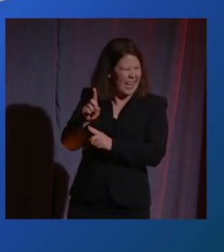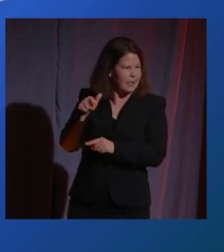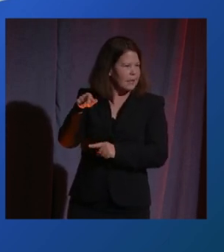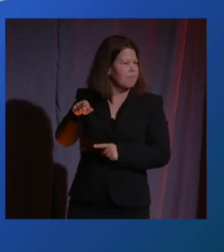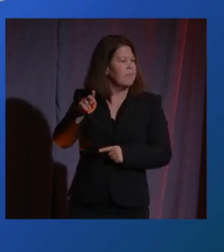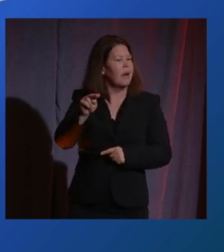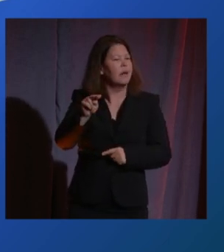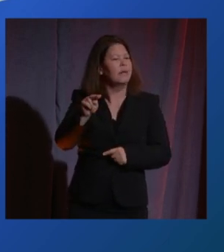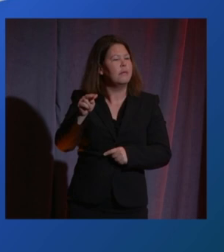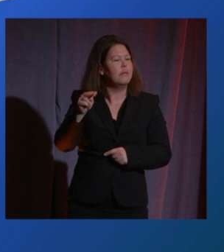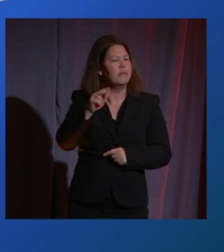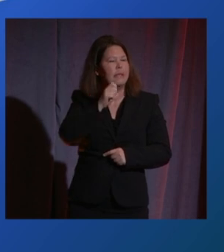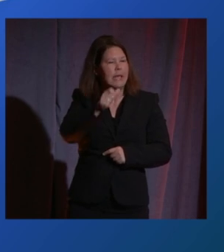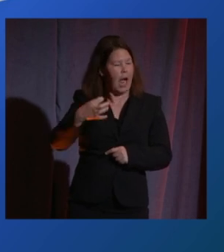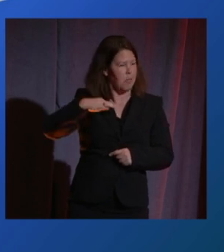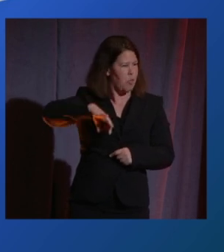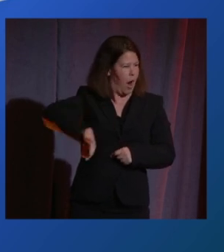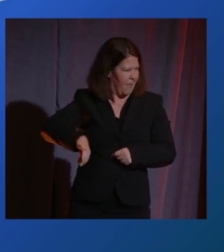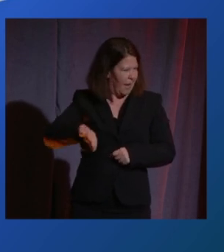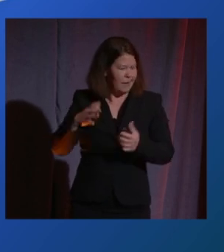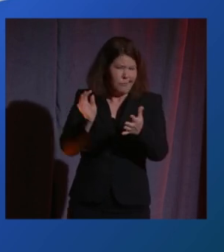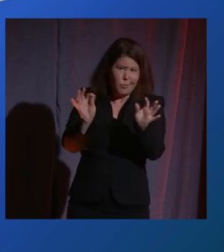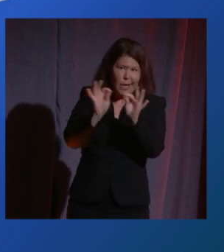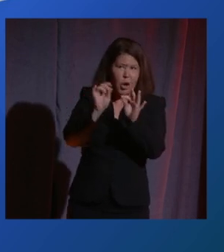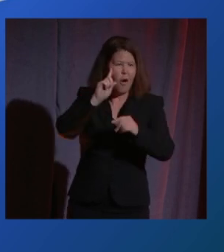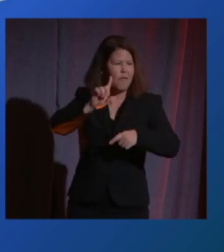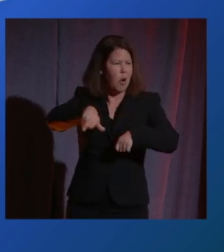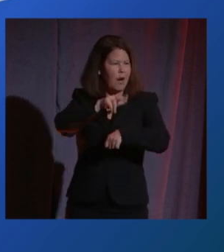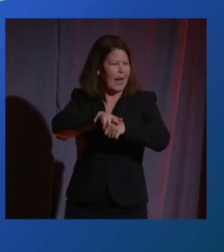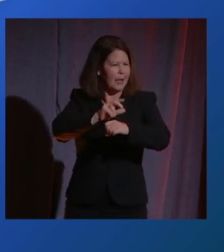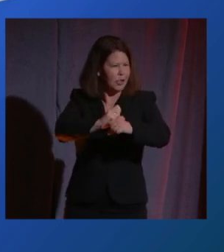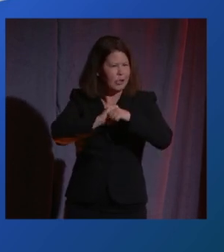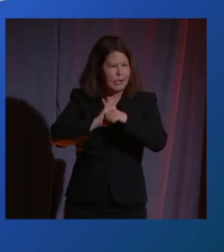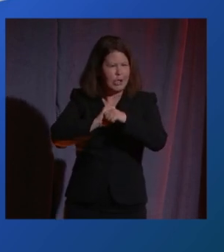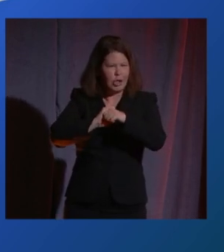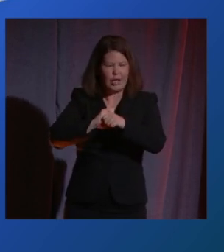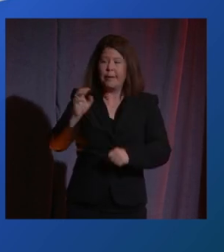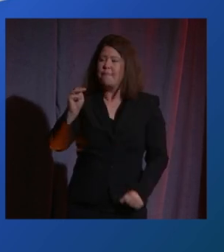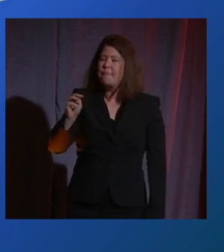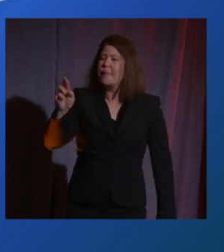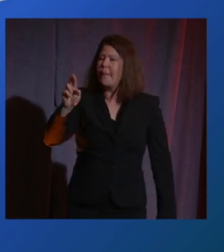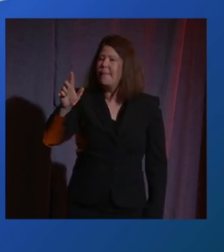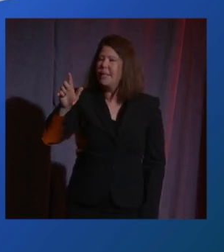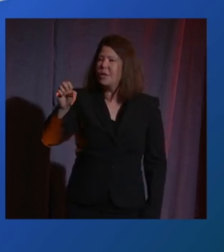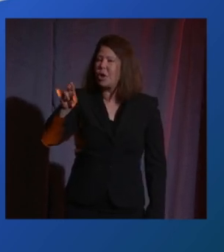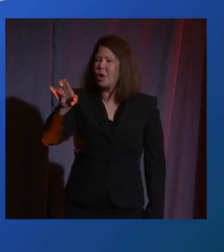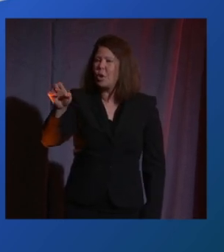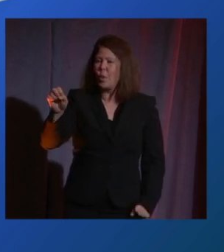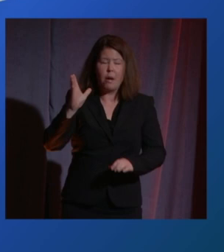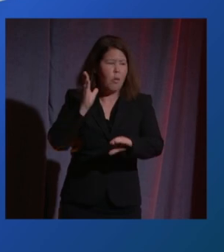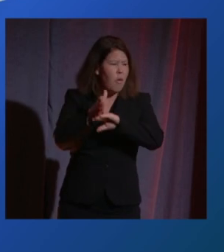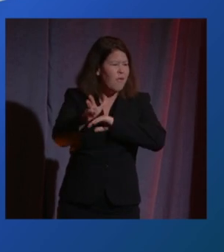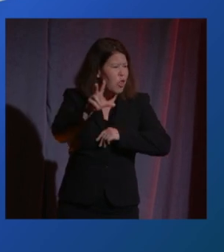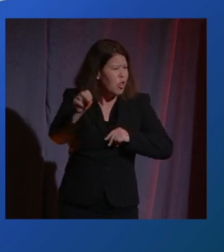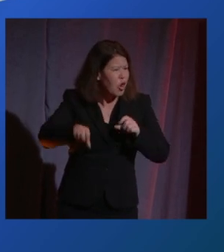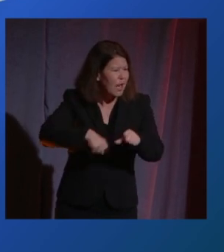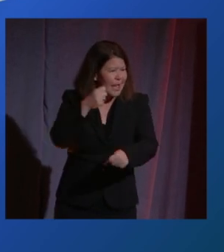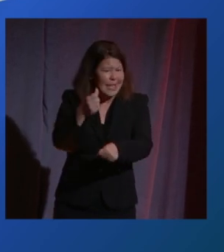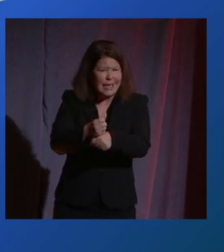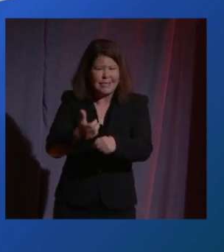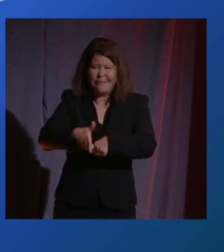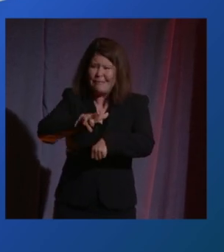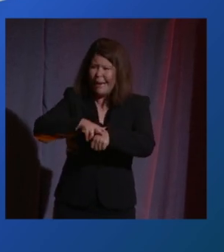critical to US National Security Mr Louie has over 30 years of national security and investment